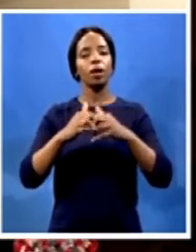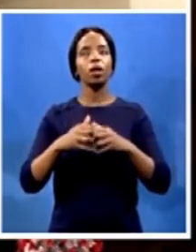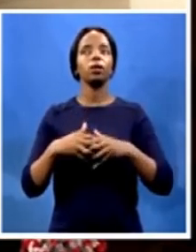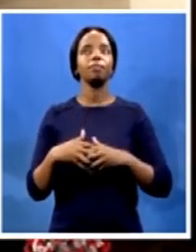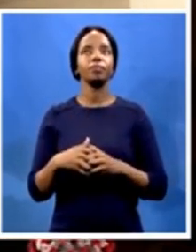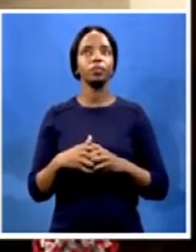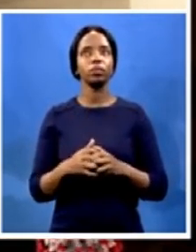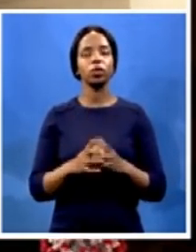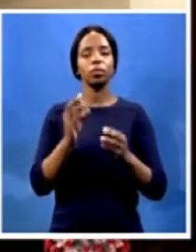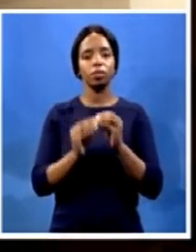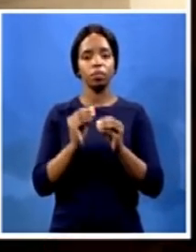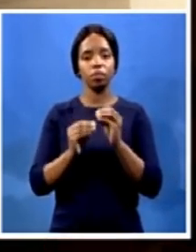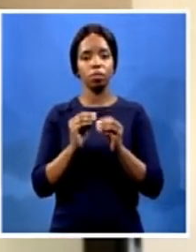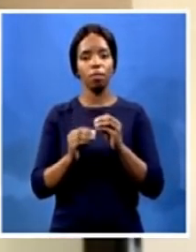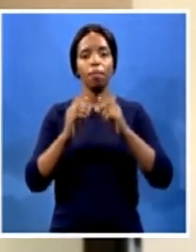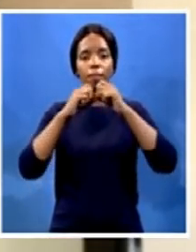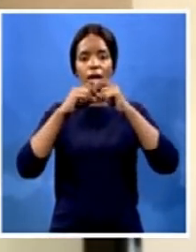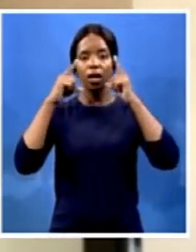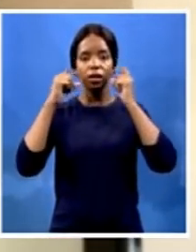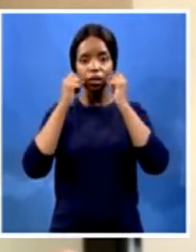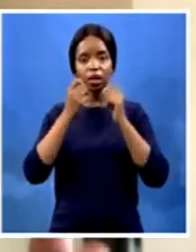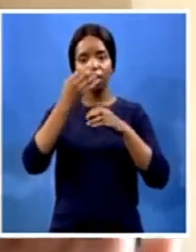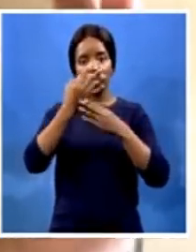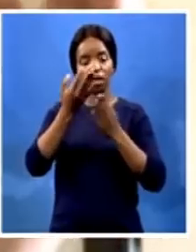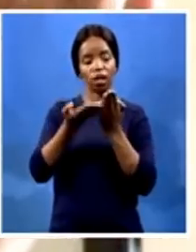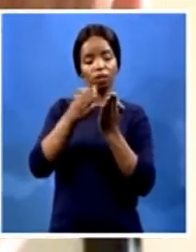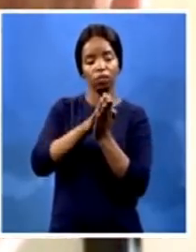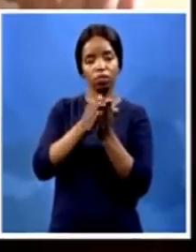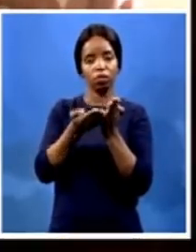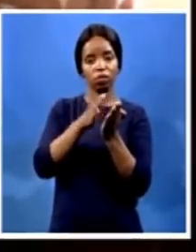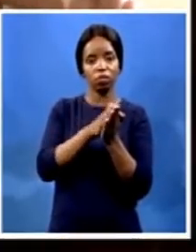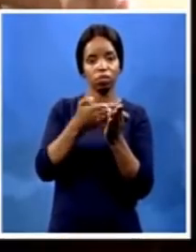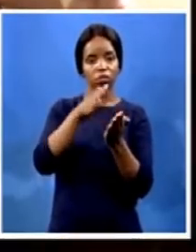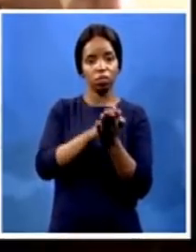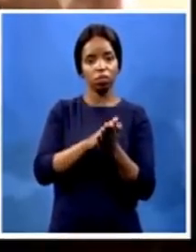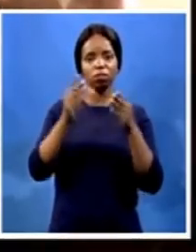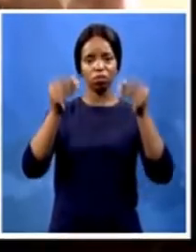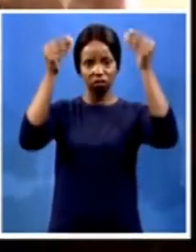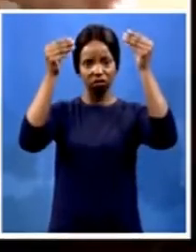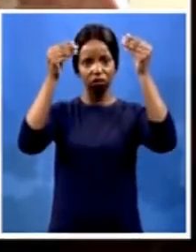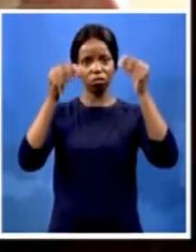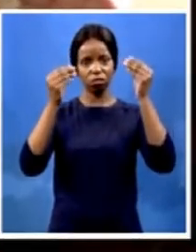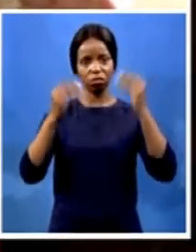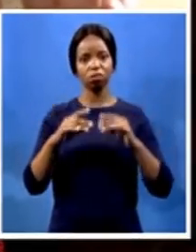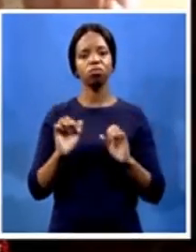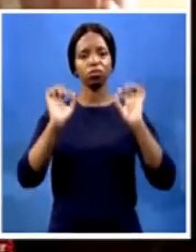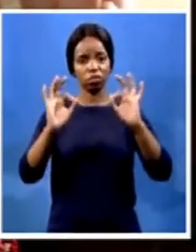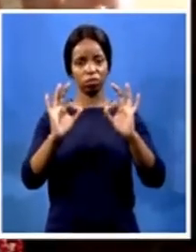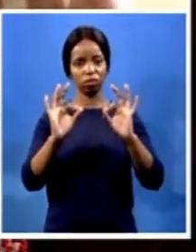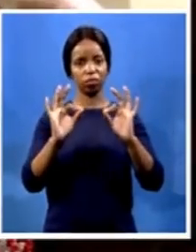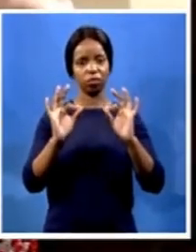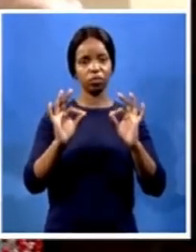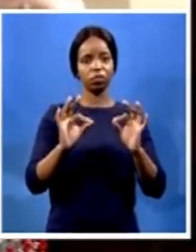mask. This is what it looks like. Lift it up a little higher. There we go. There we go. Talk to us through it now. Okay.